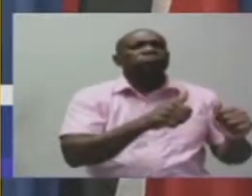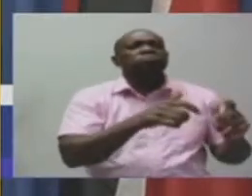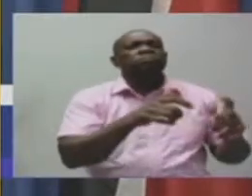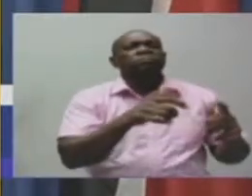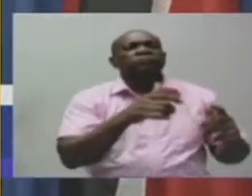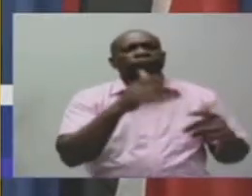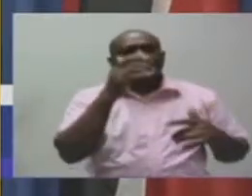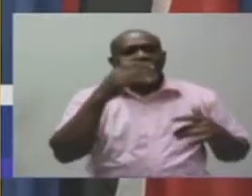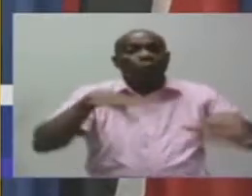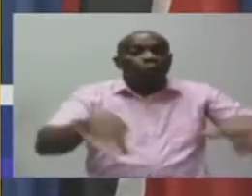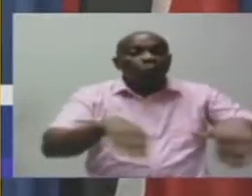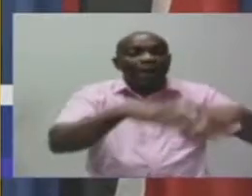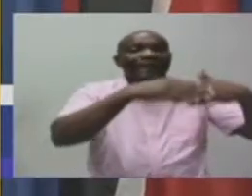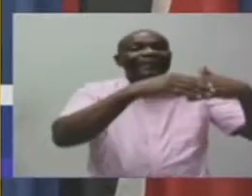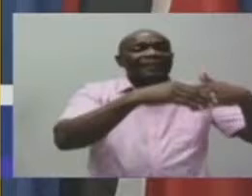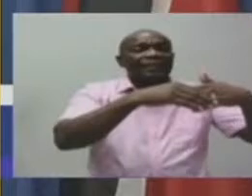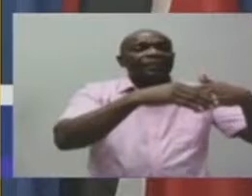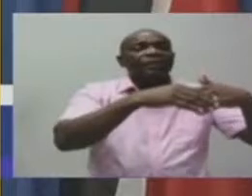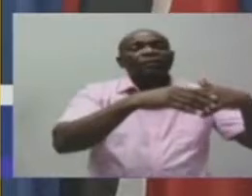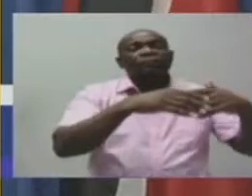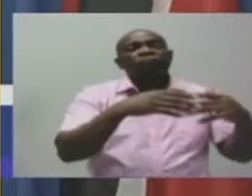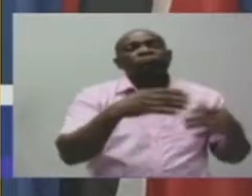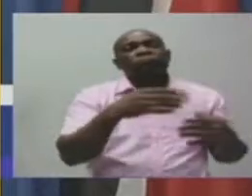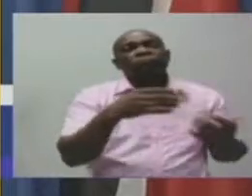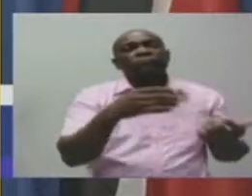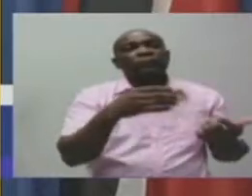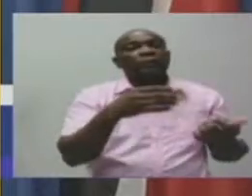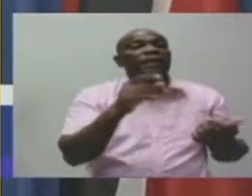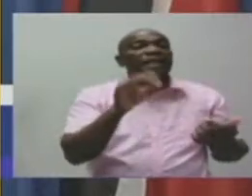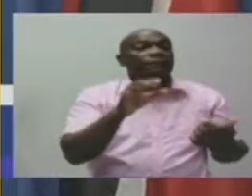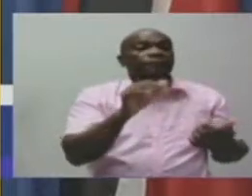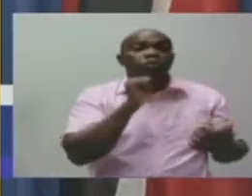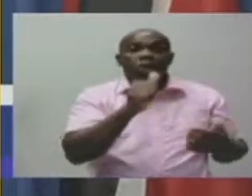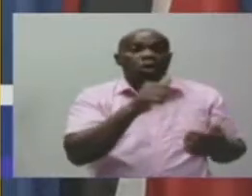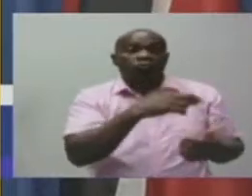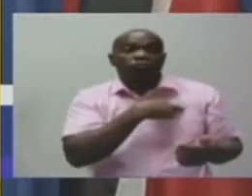at 50% capacity. And graveside,